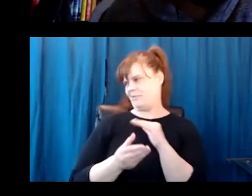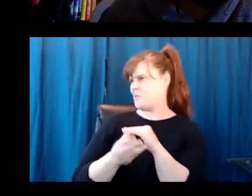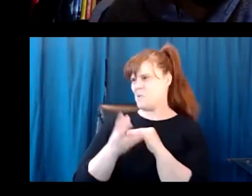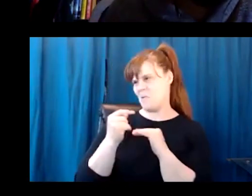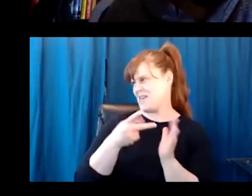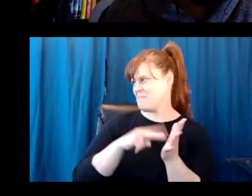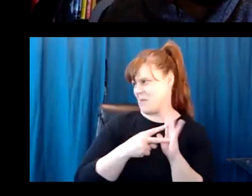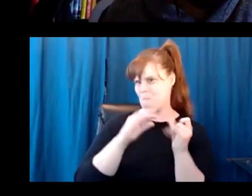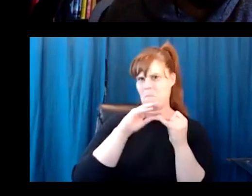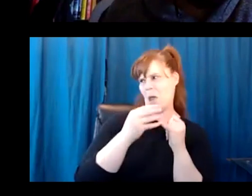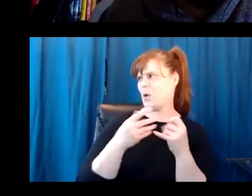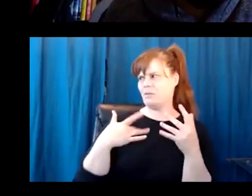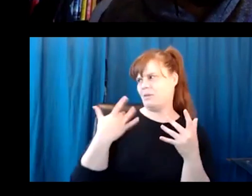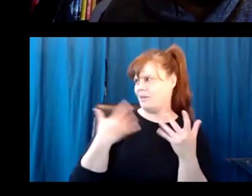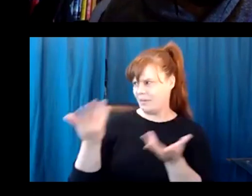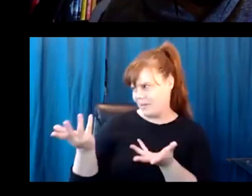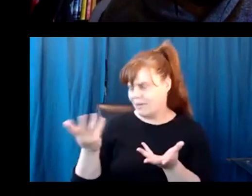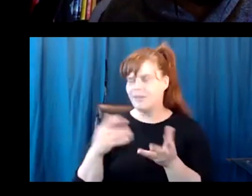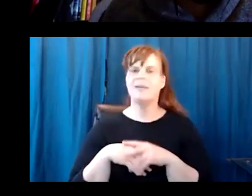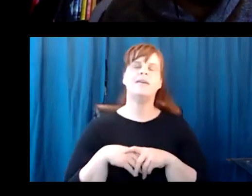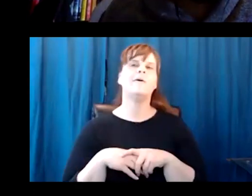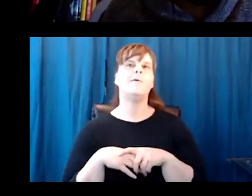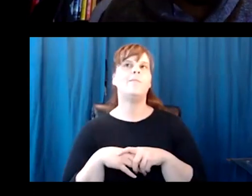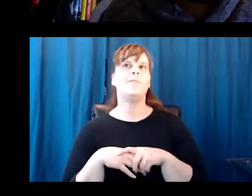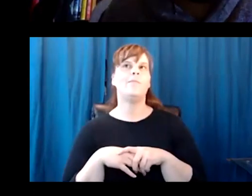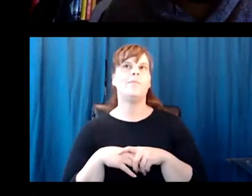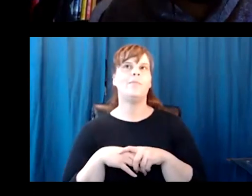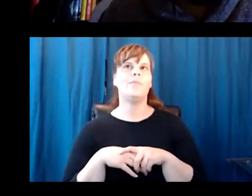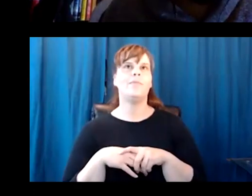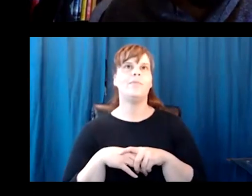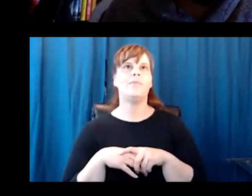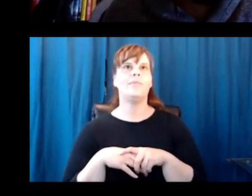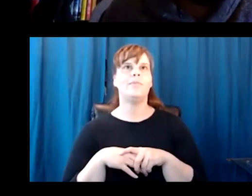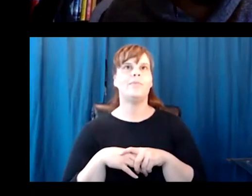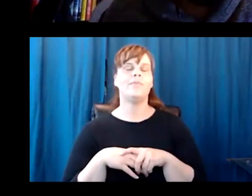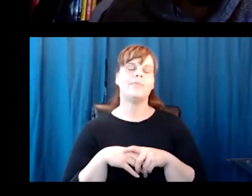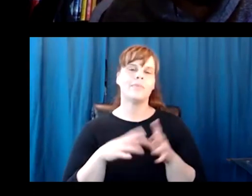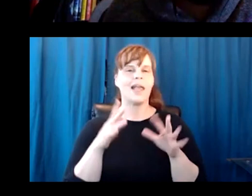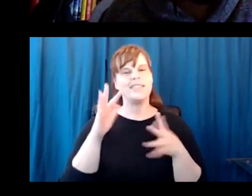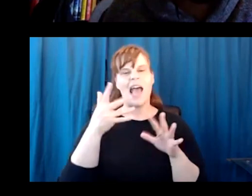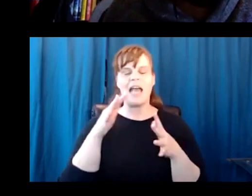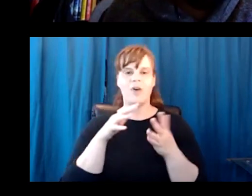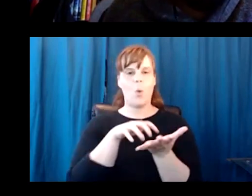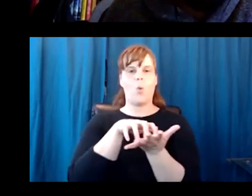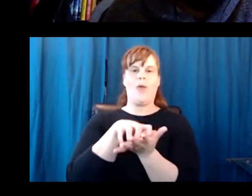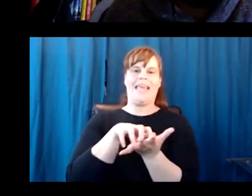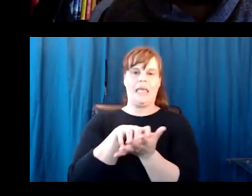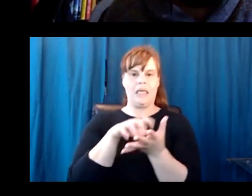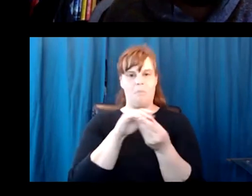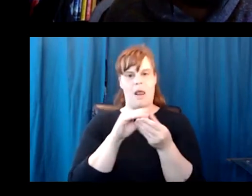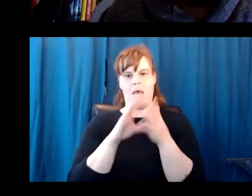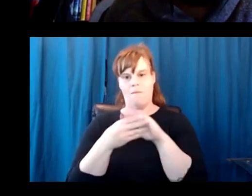you. Well, aside from a kind of wobbly metaphor, this thing I'm doing right now